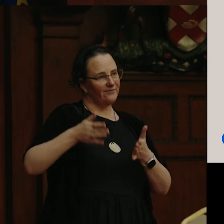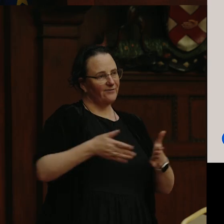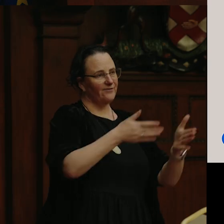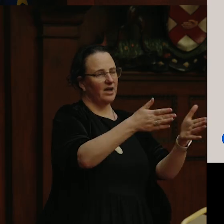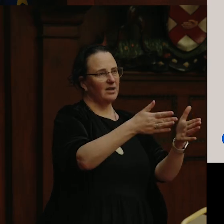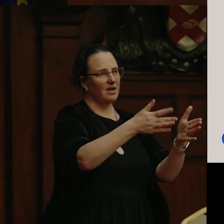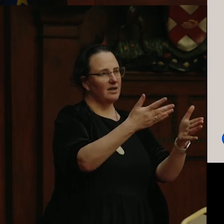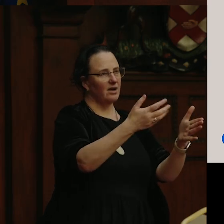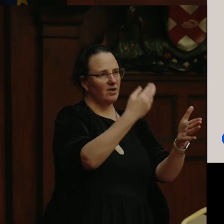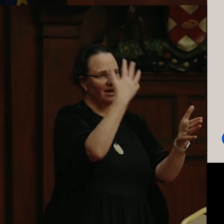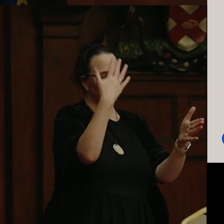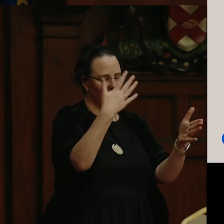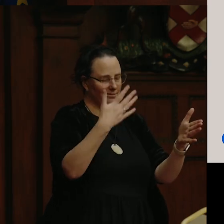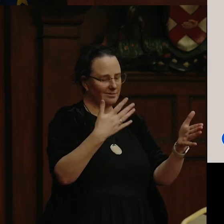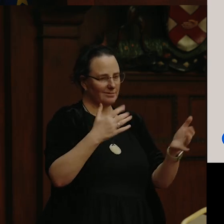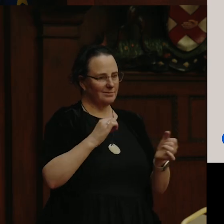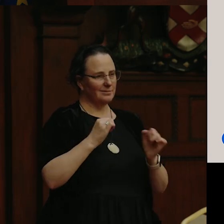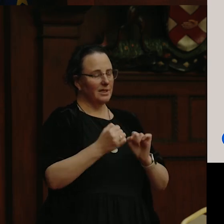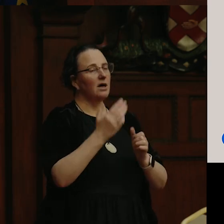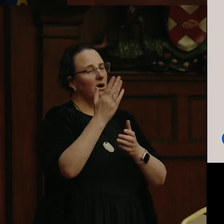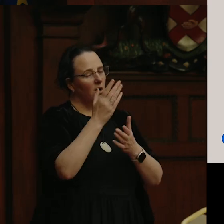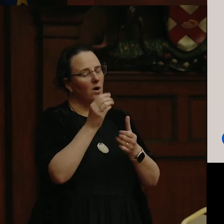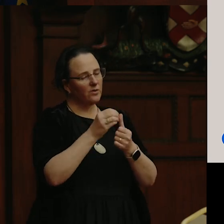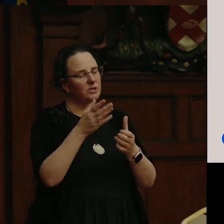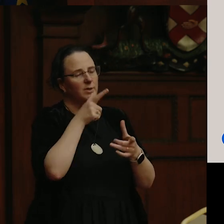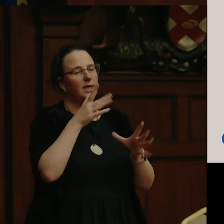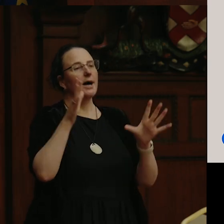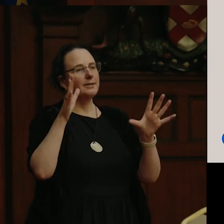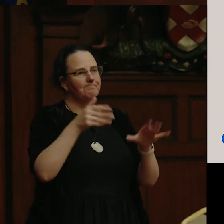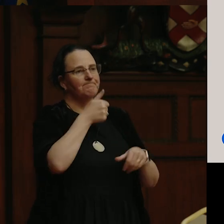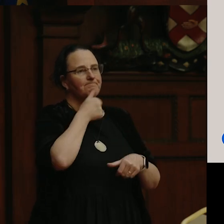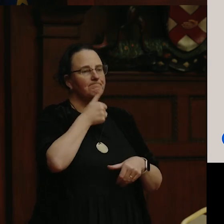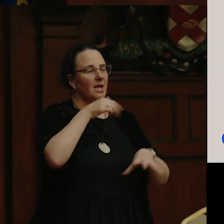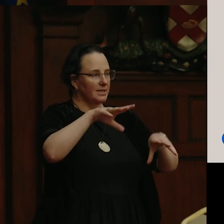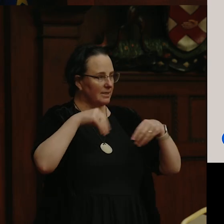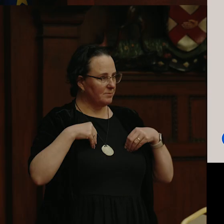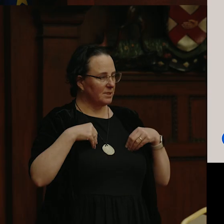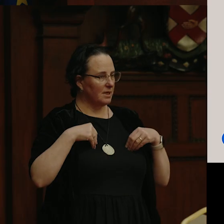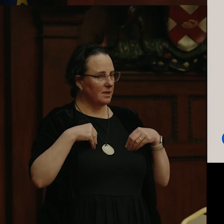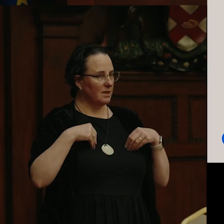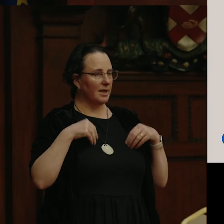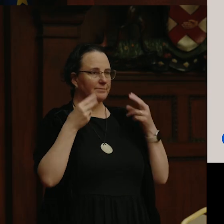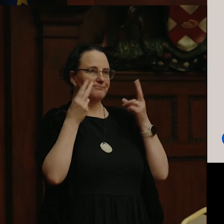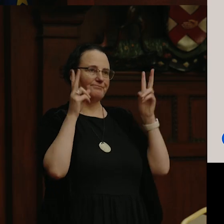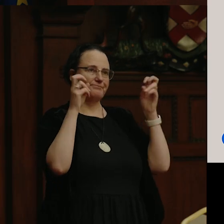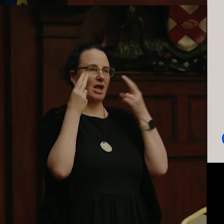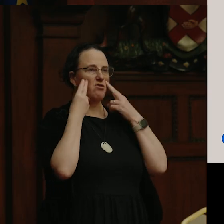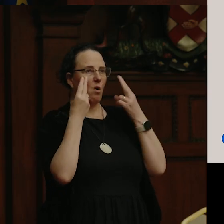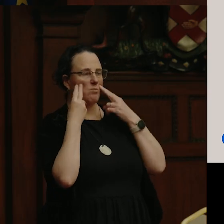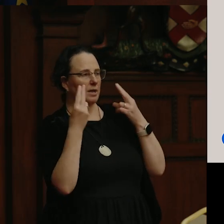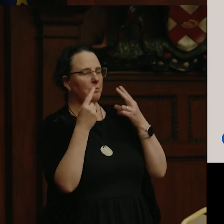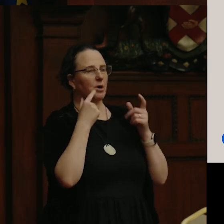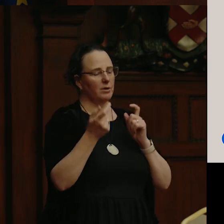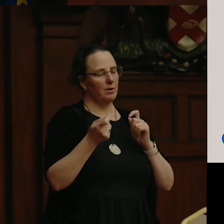many participants also spoke about acceptance, that they weren't necessarily ever going to be returning to a normal, but they were